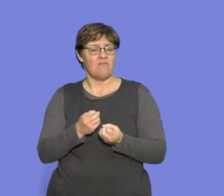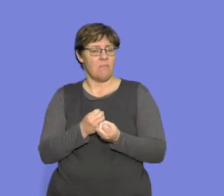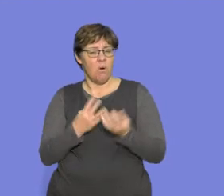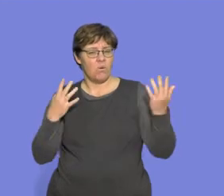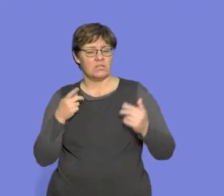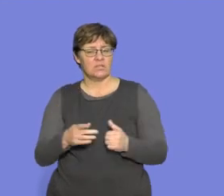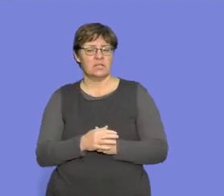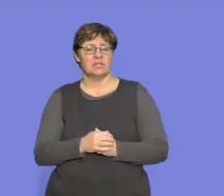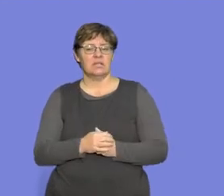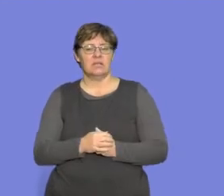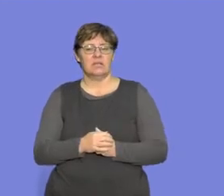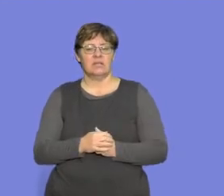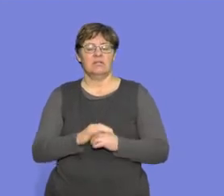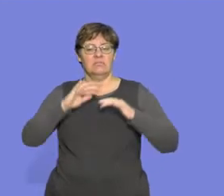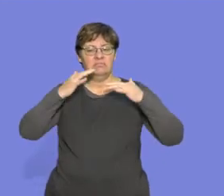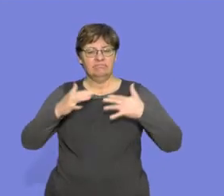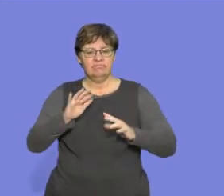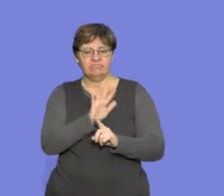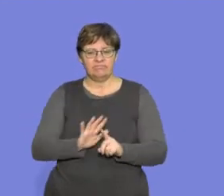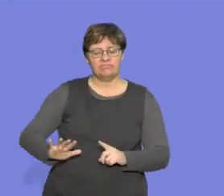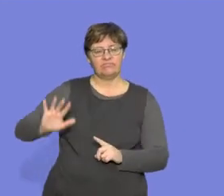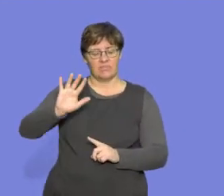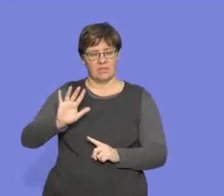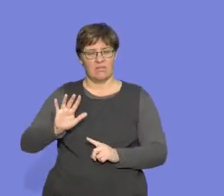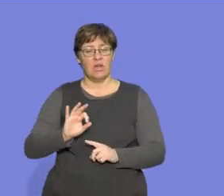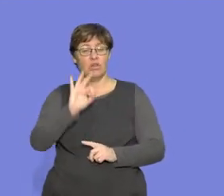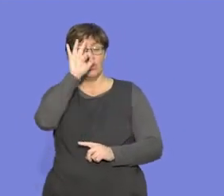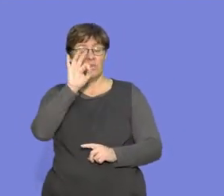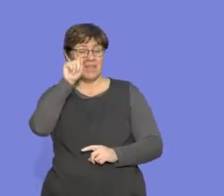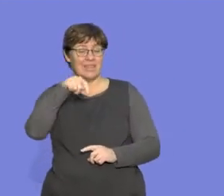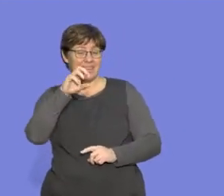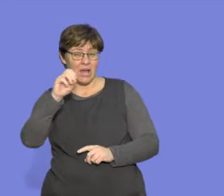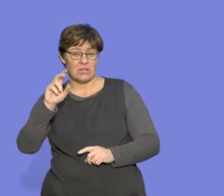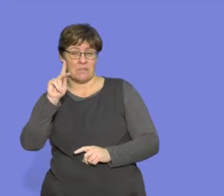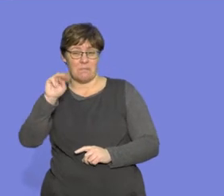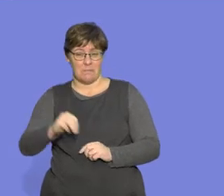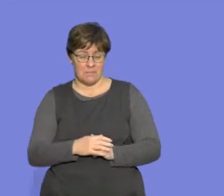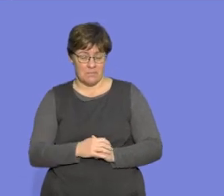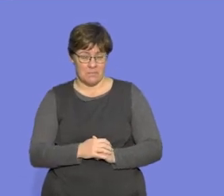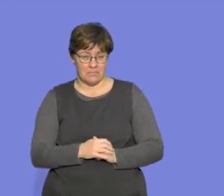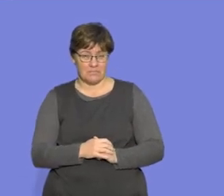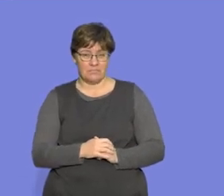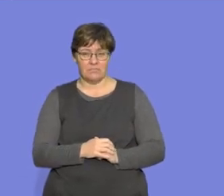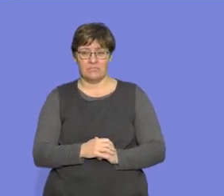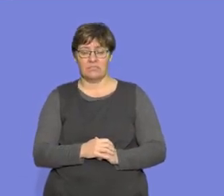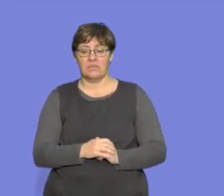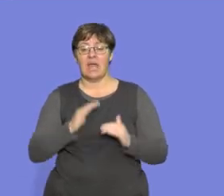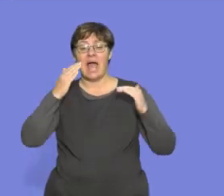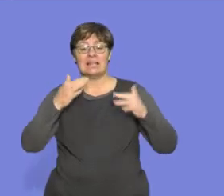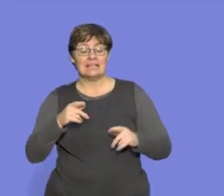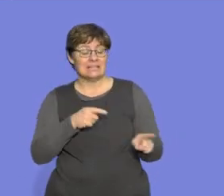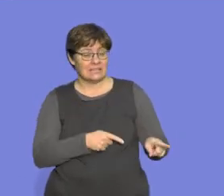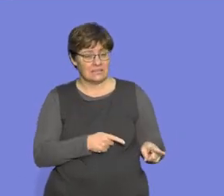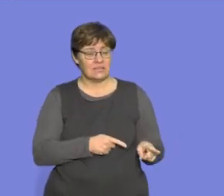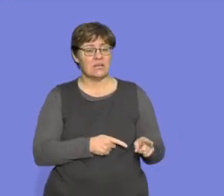predominantly coastal area that covers over 3,000 kilometers. And so we've got the Atlantic Ocean along the